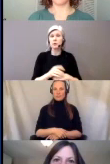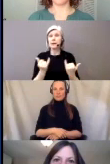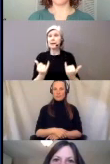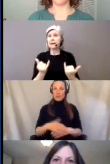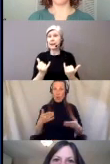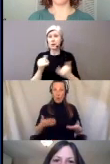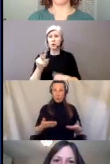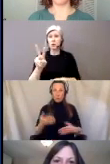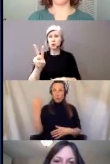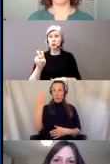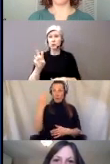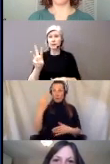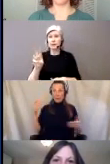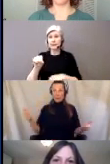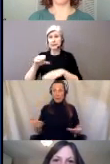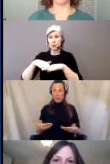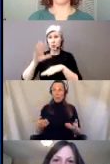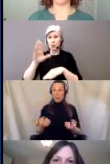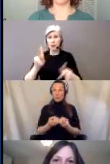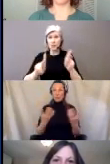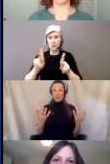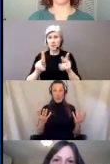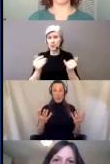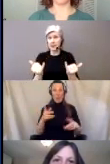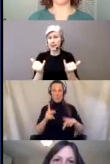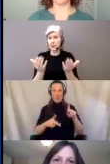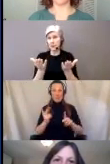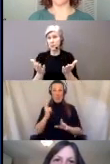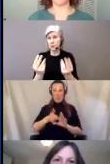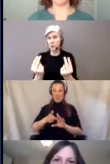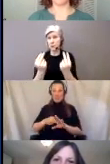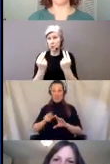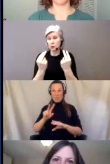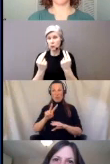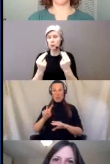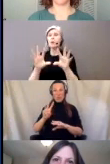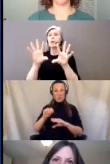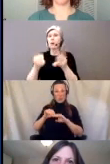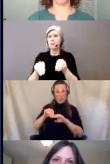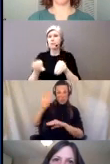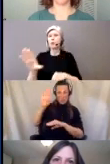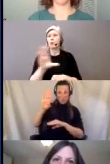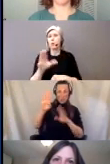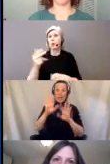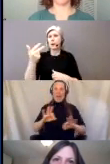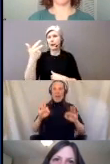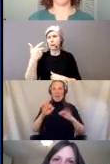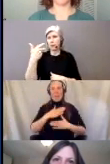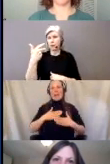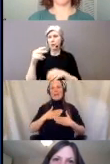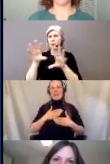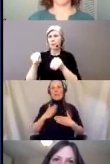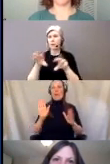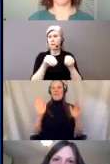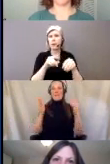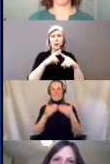260 people currently attending, your camera and microphones have been turned off. This will assist in minimizing potential